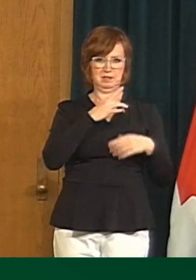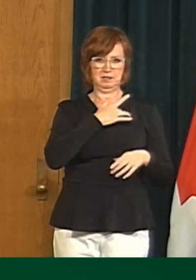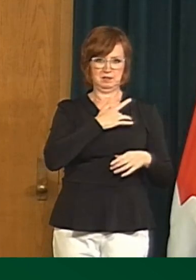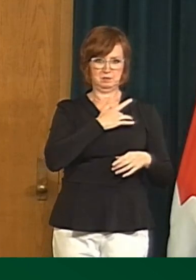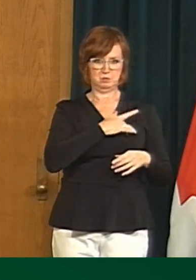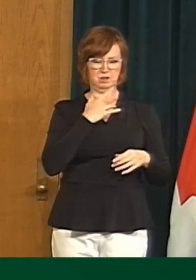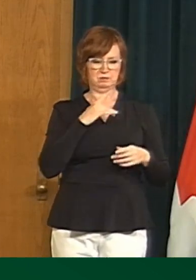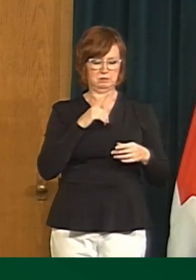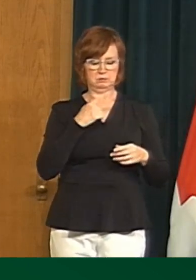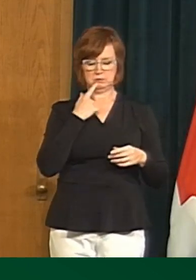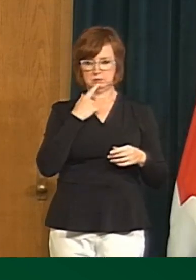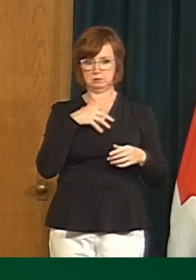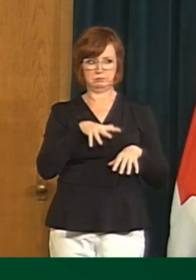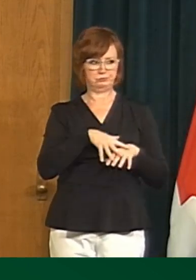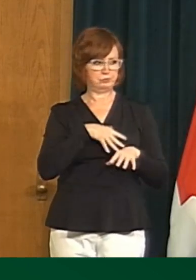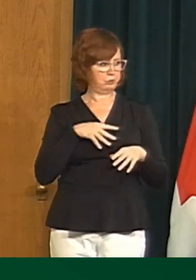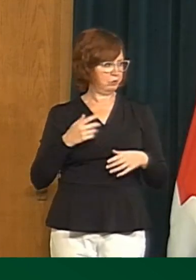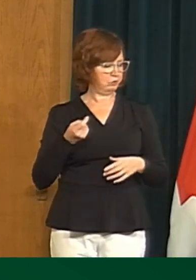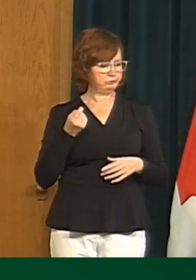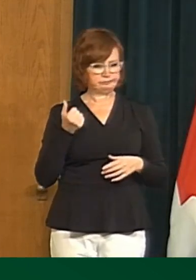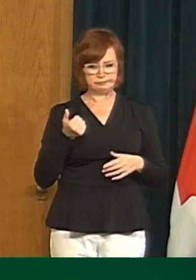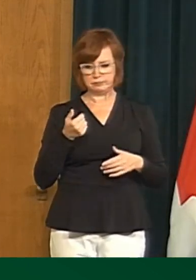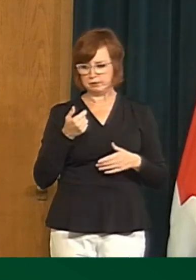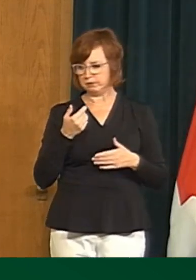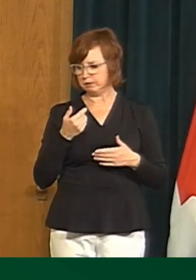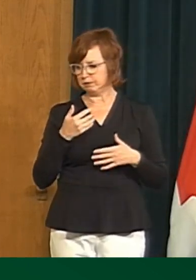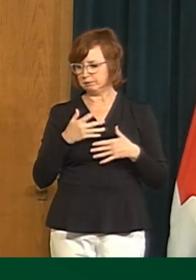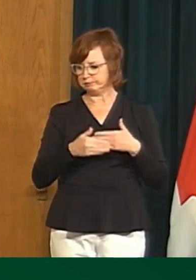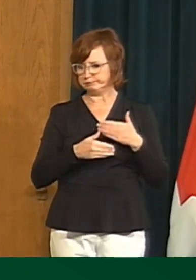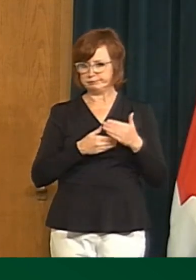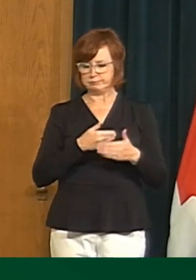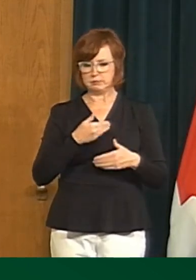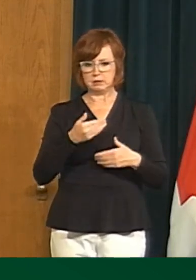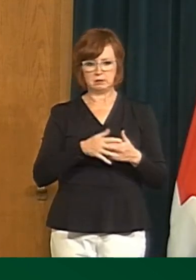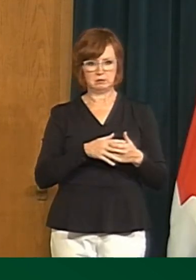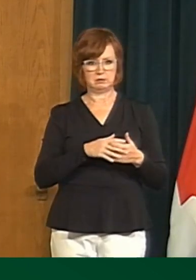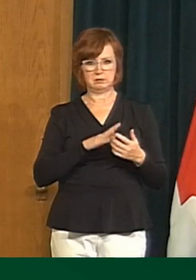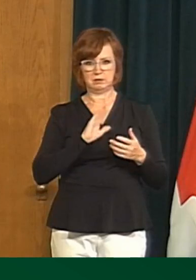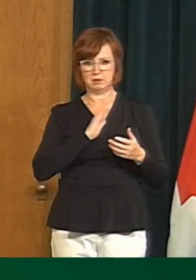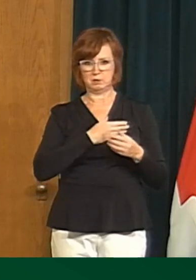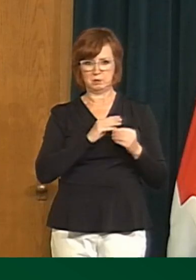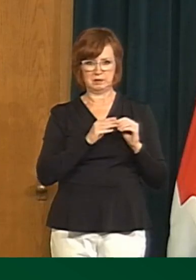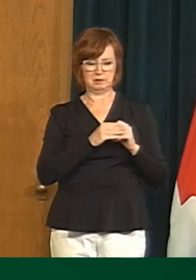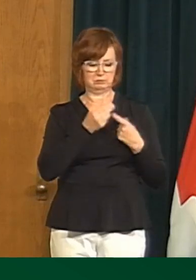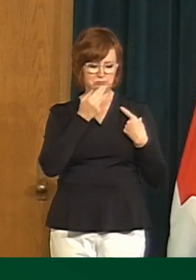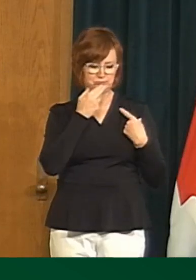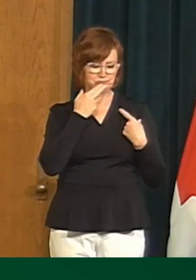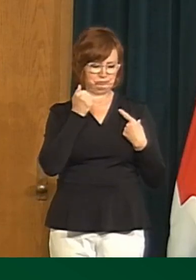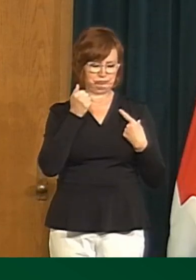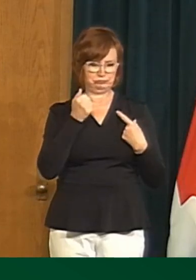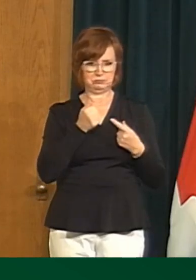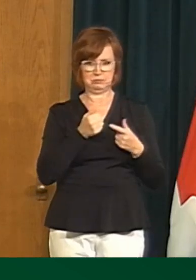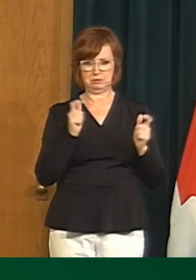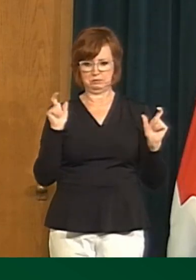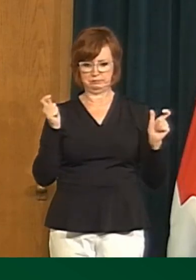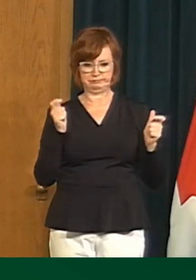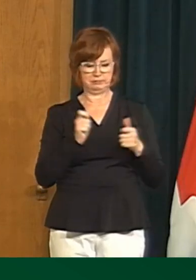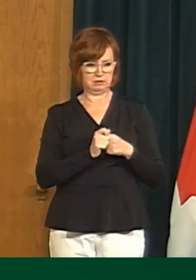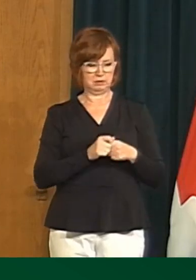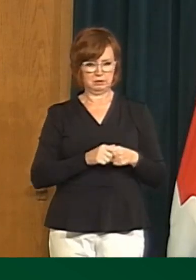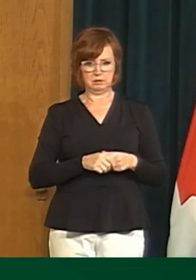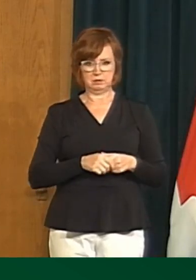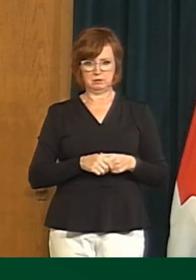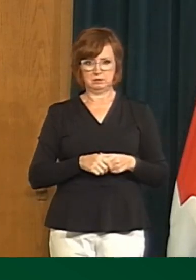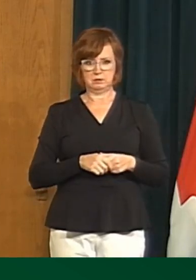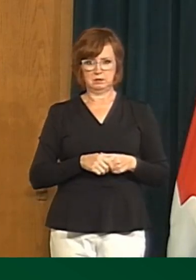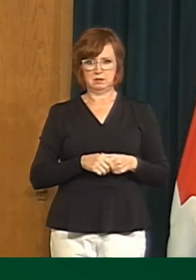we've had such low cases, and they're saying, we never actually got to the number of cases that had been, I guess, in the modeling that had been the worst